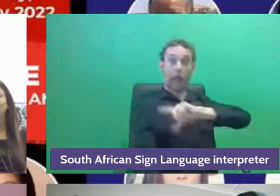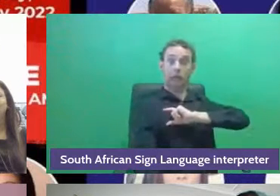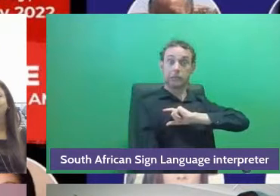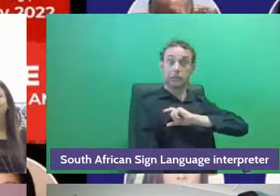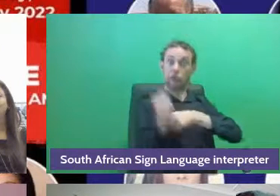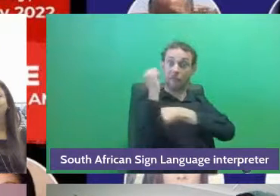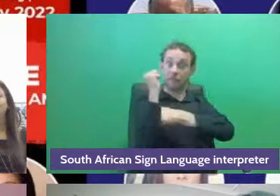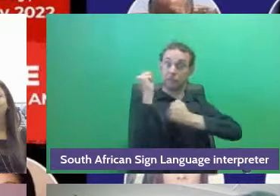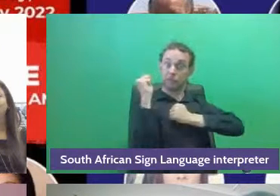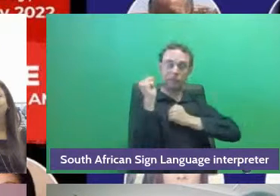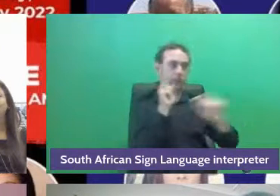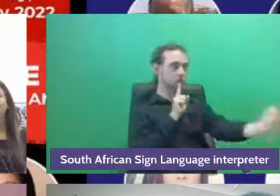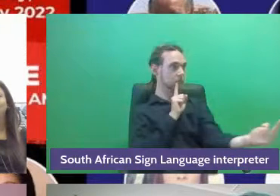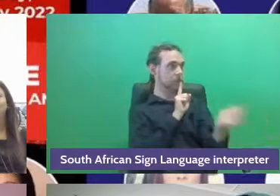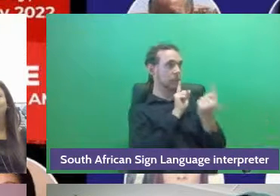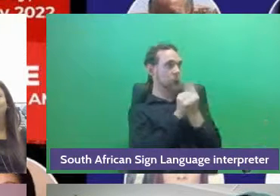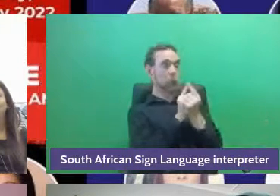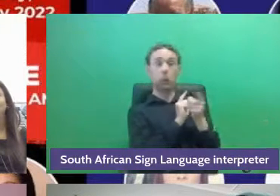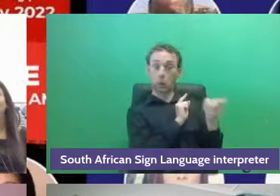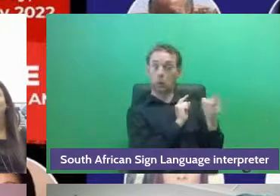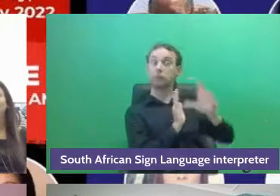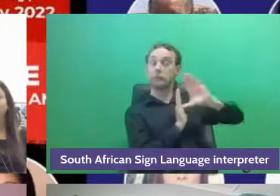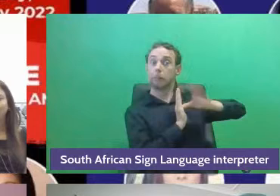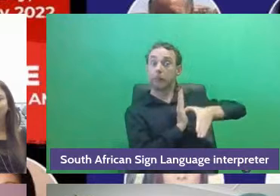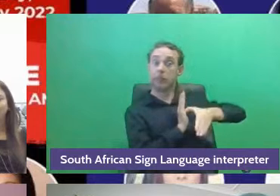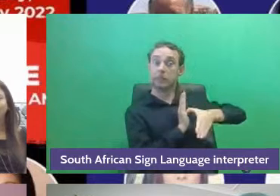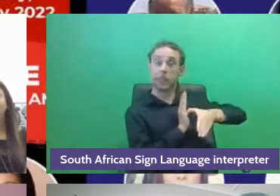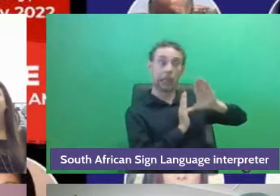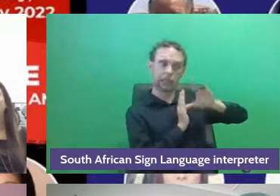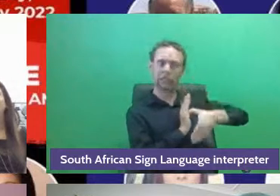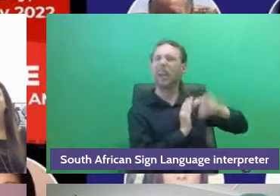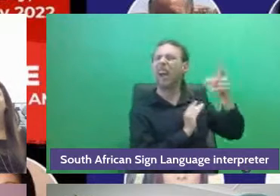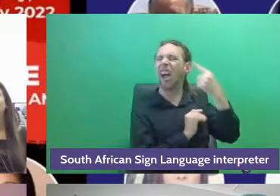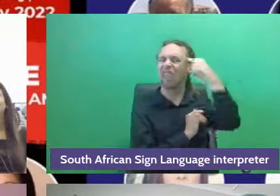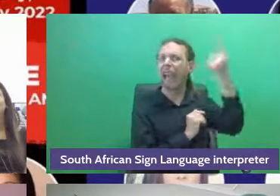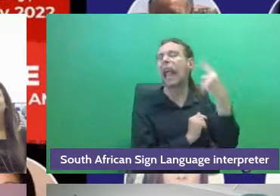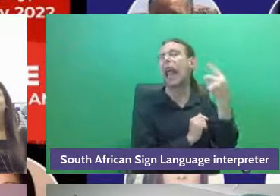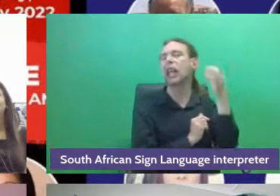was who had a disability or a hearing problem, I could say.